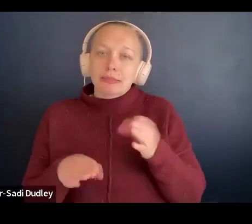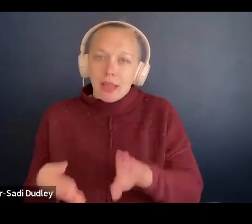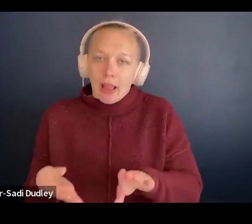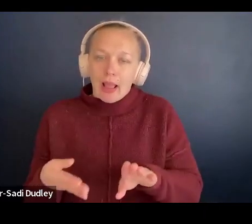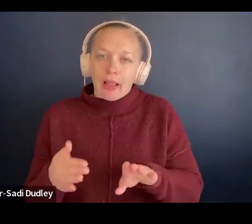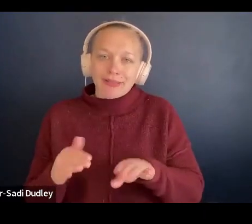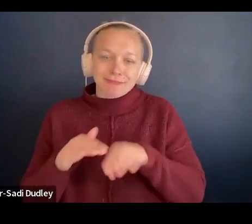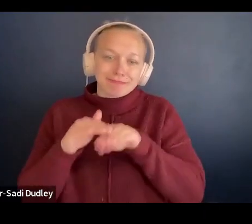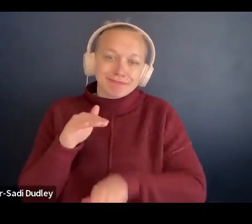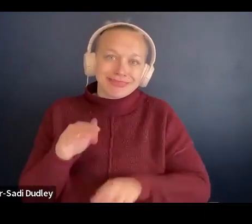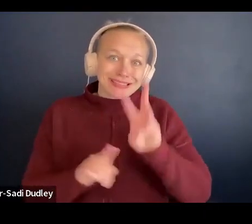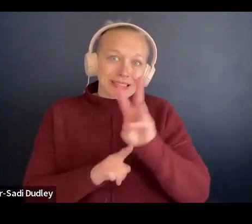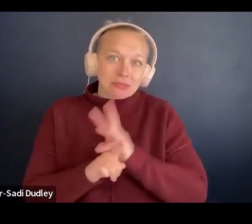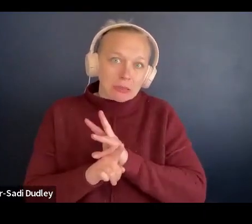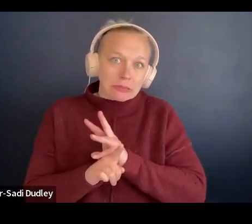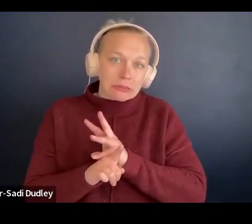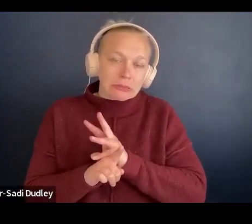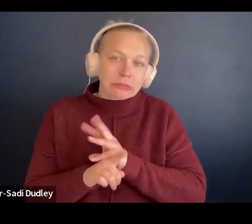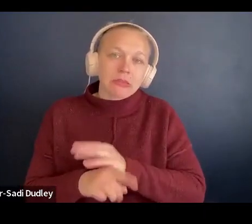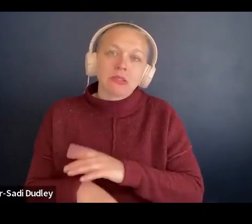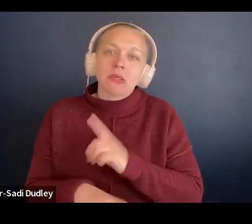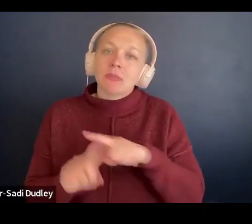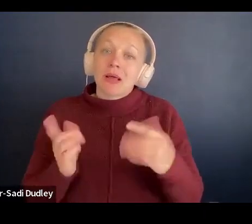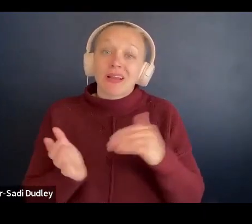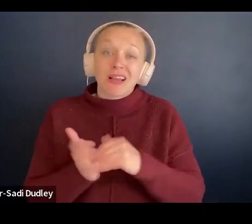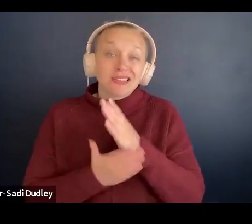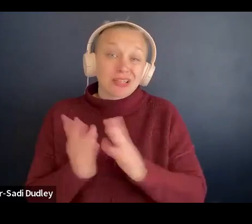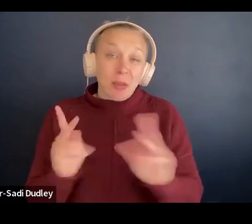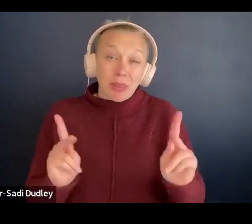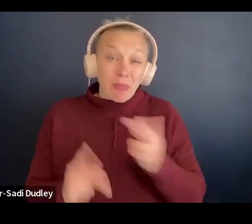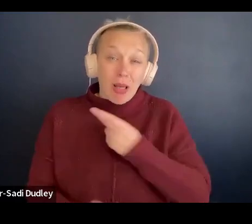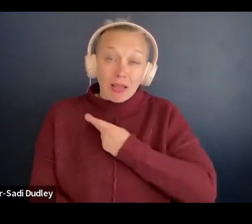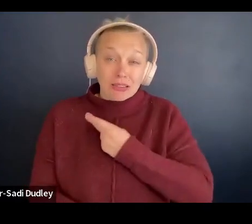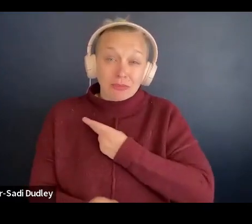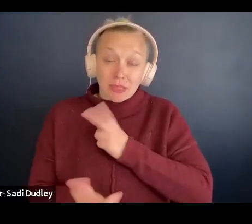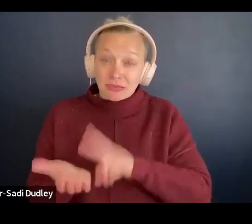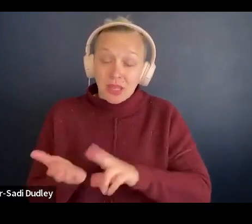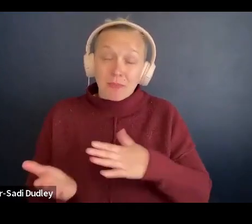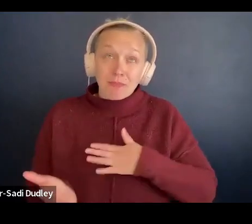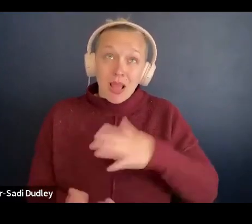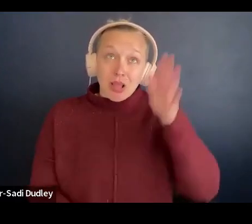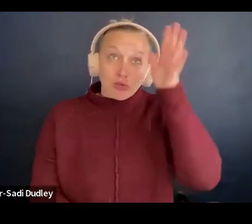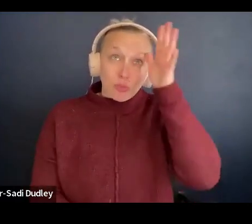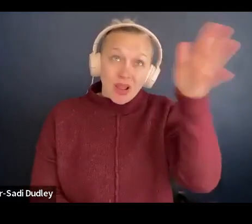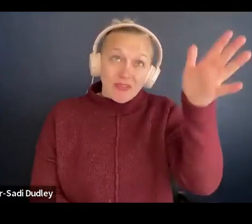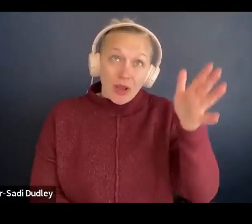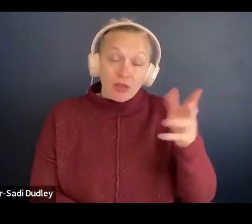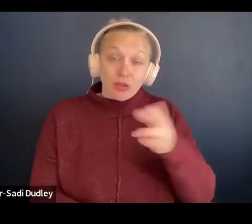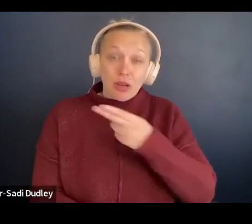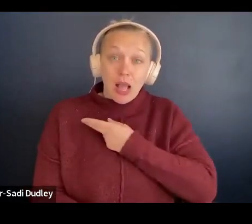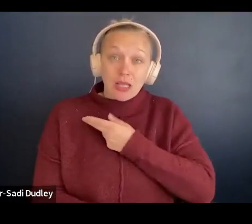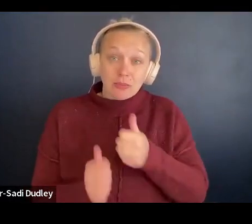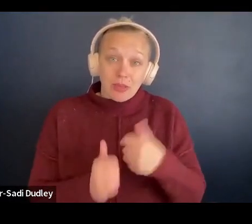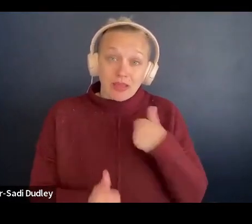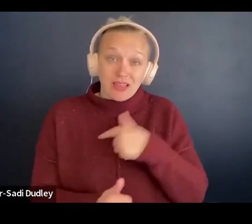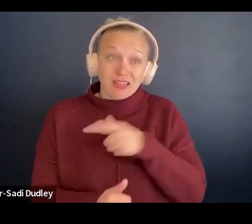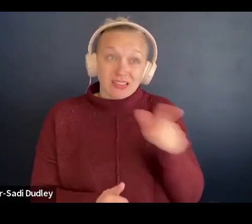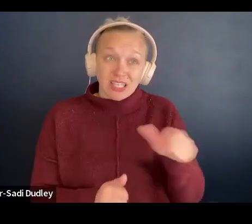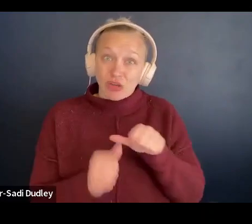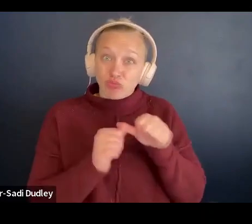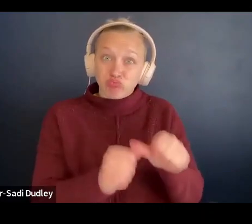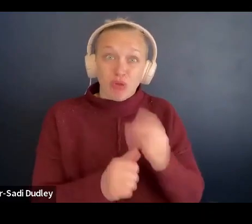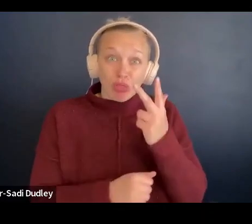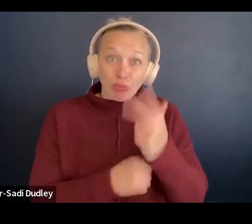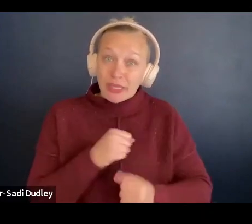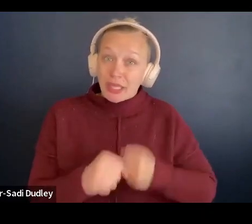we don't have a crystal ball, right? We do have people on hospice. For example, my grandfather was on hospice with us, and he stayed with us for about 3.5 years